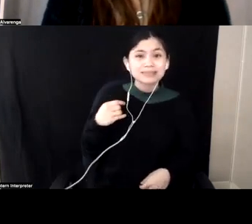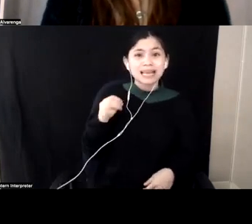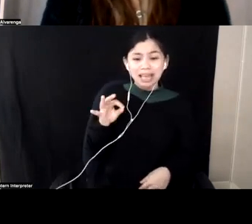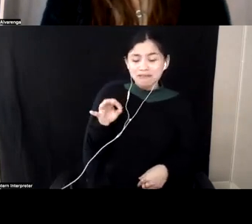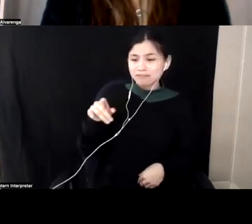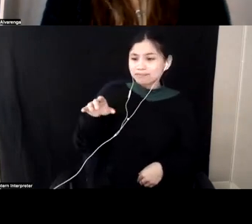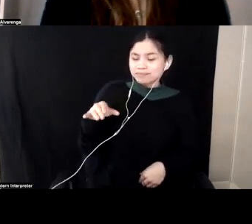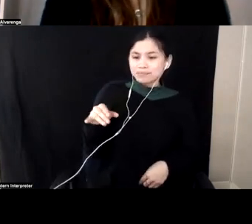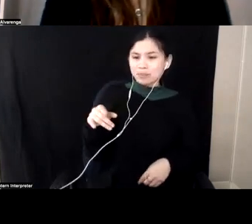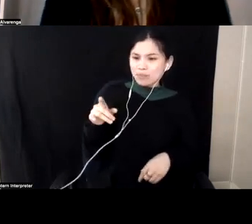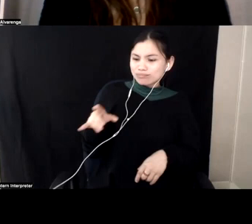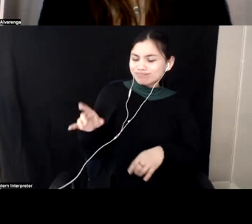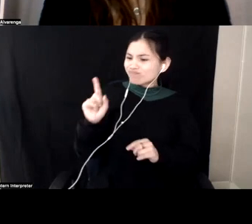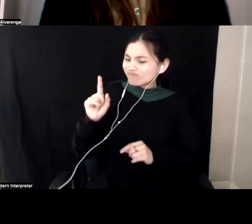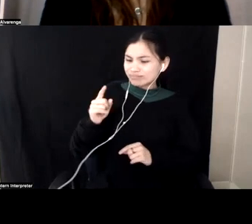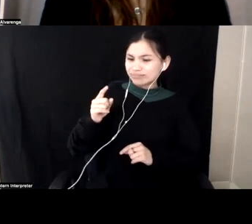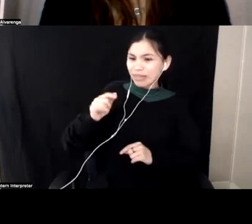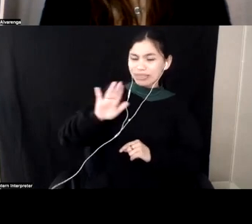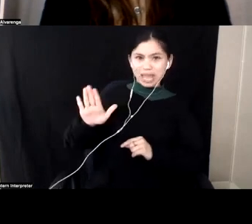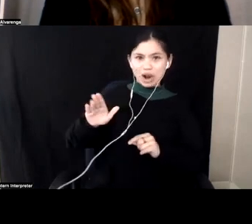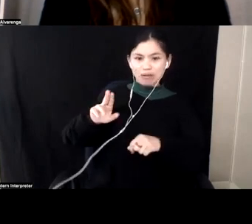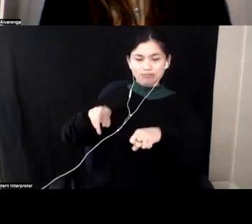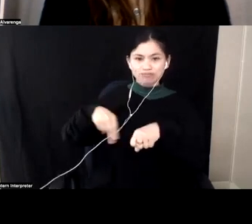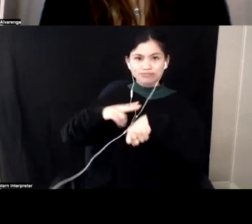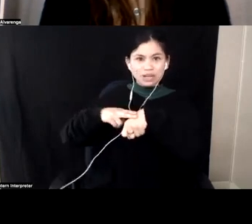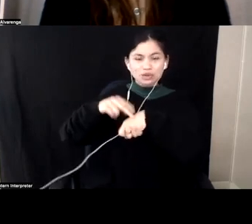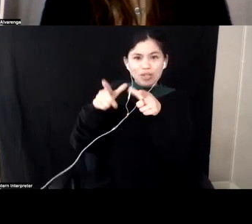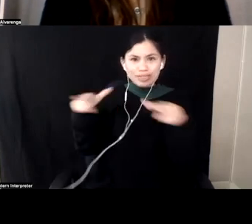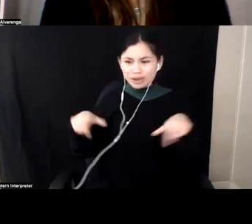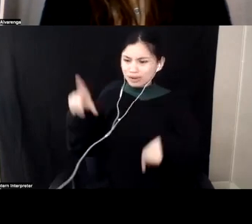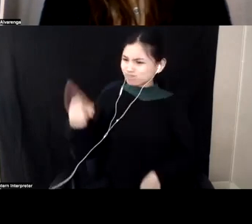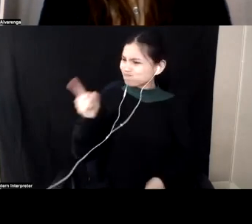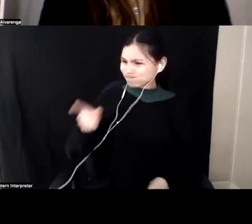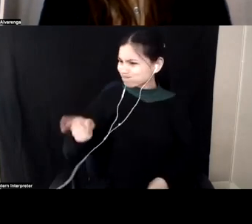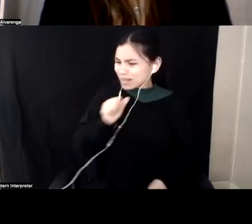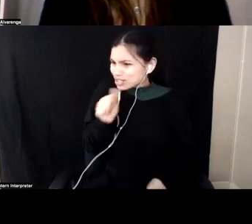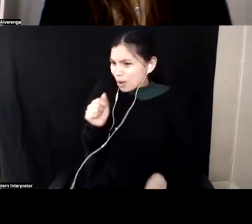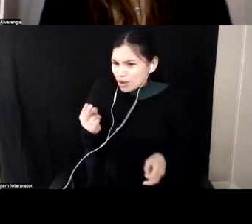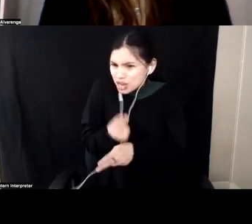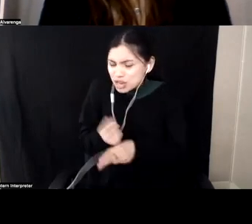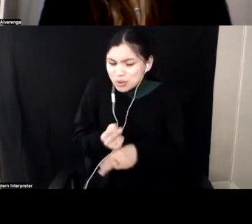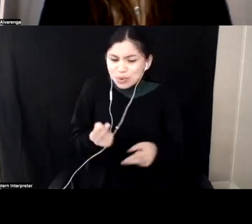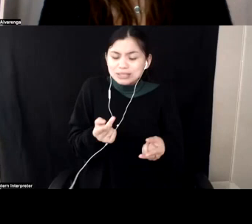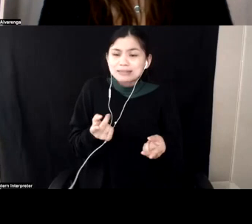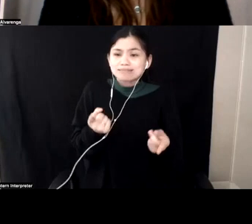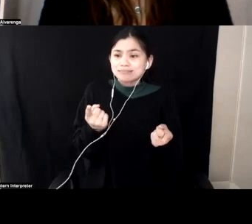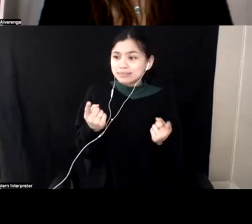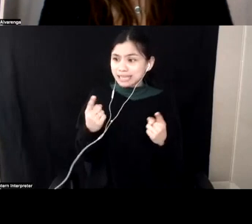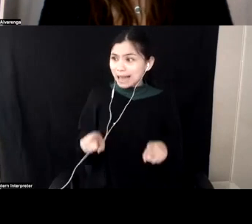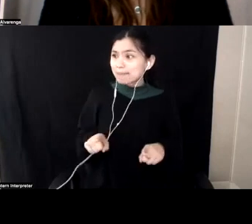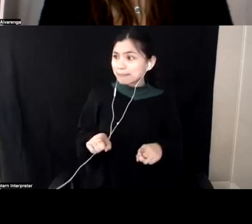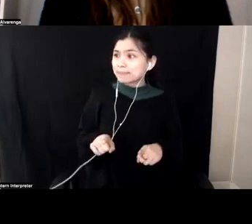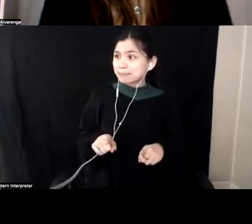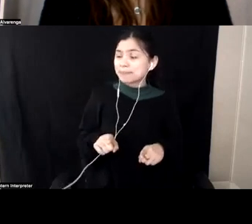their native language or participating in cultural practices and traditions. And this happens